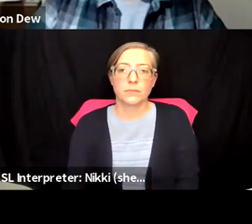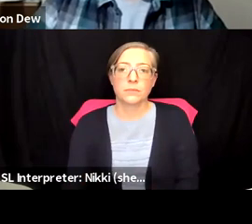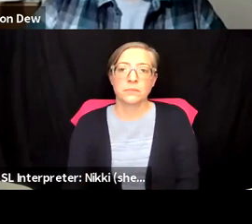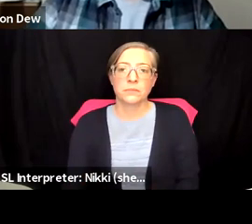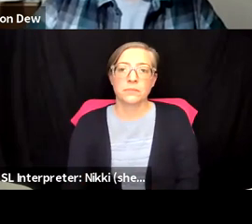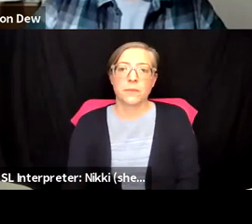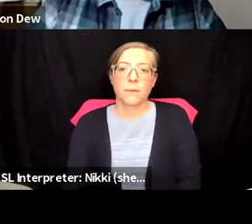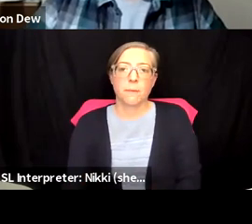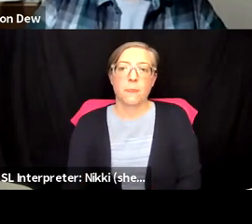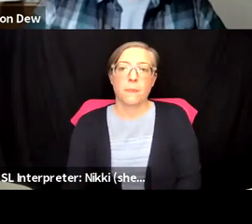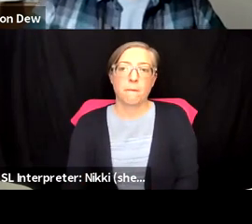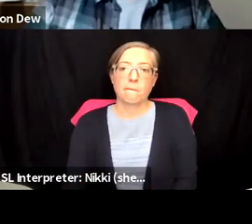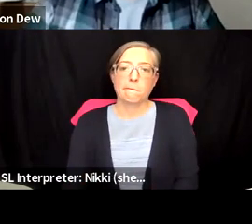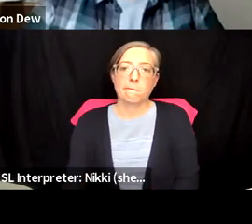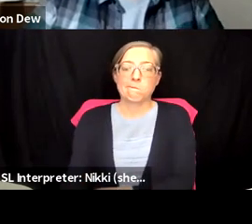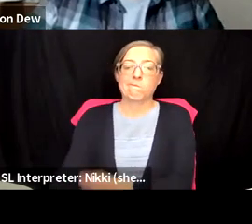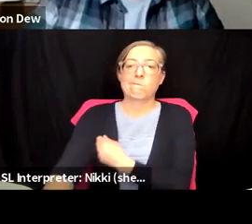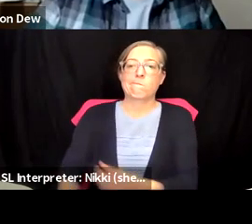for now.